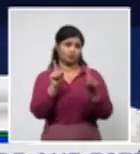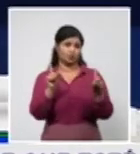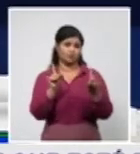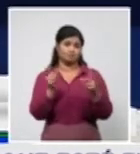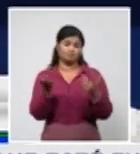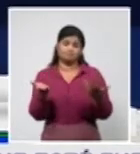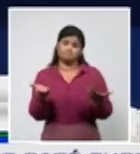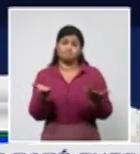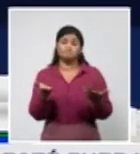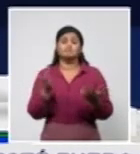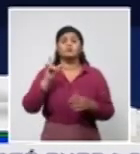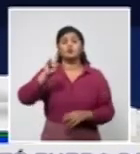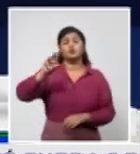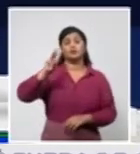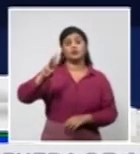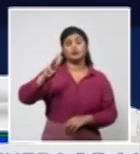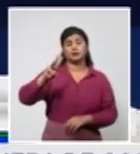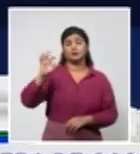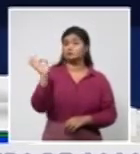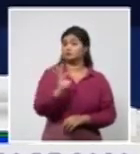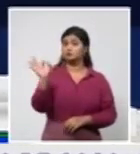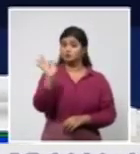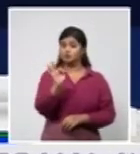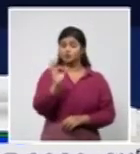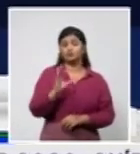have recovered from the virus to